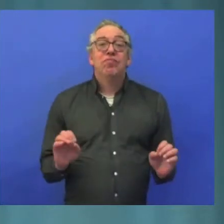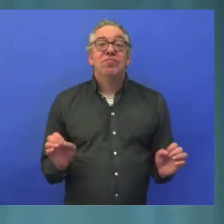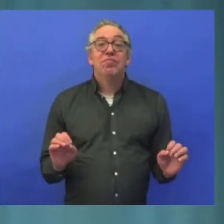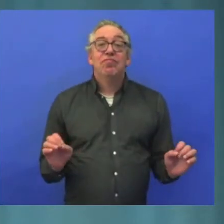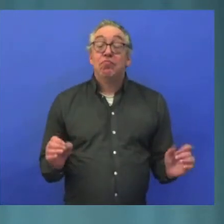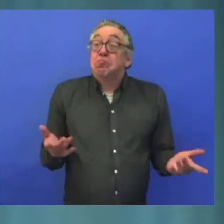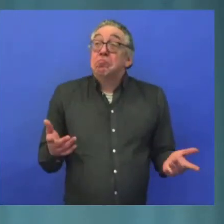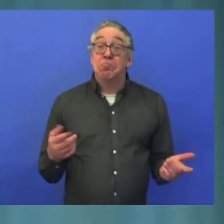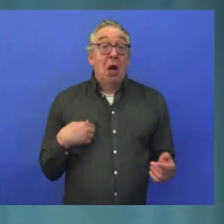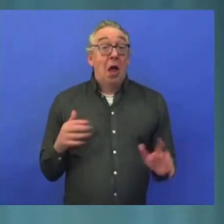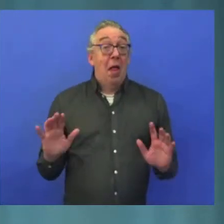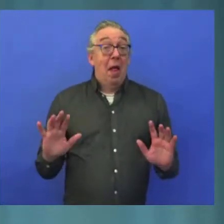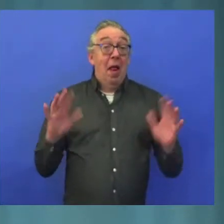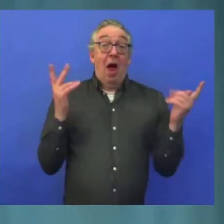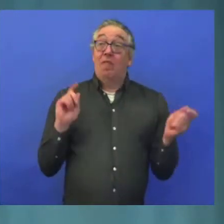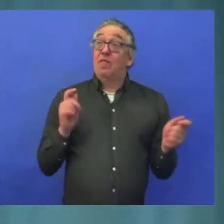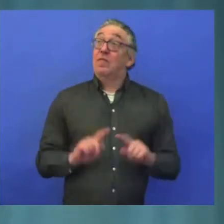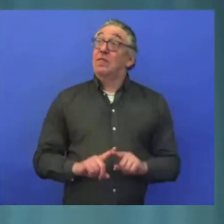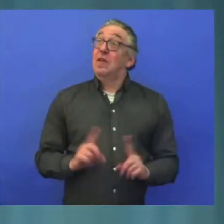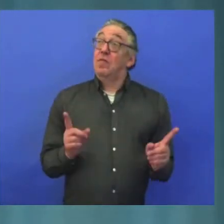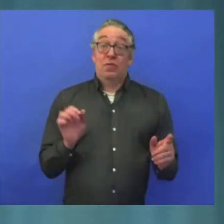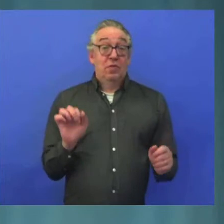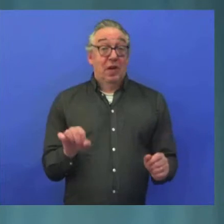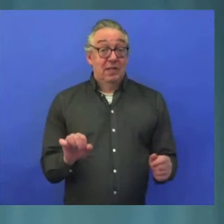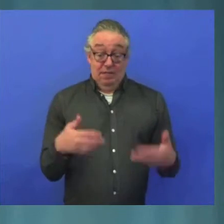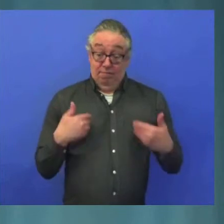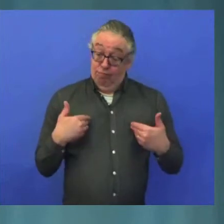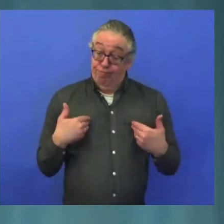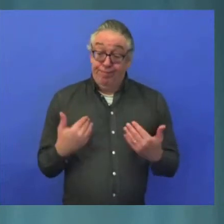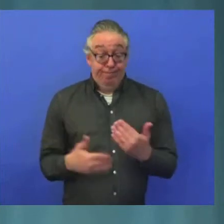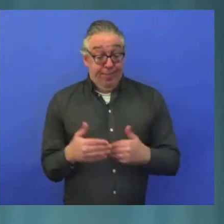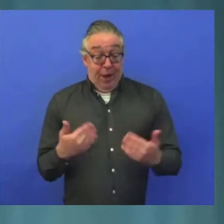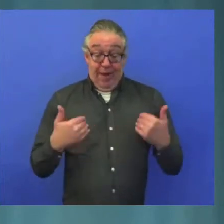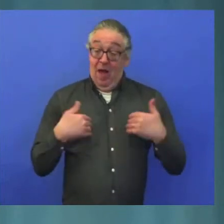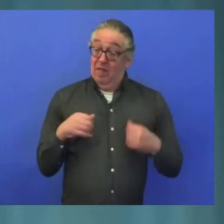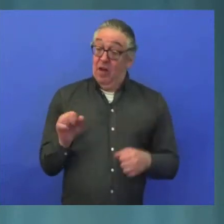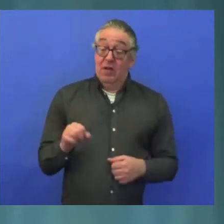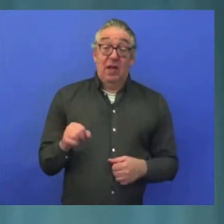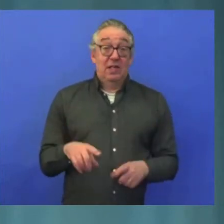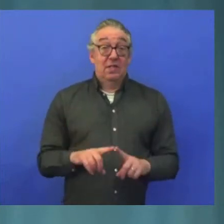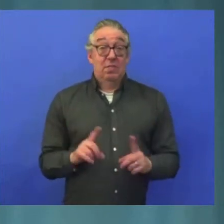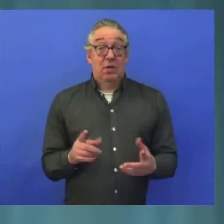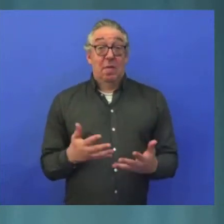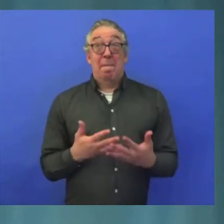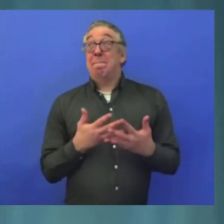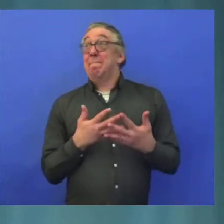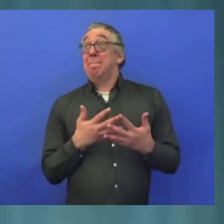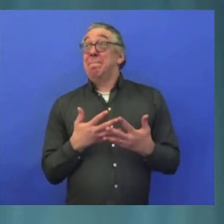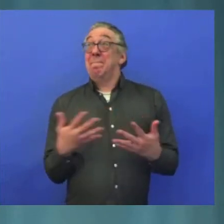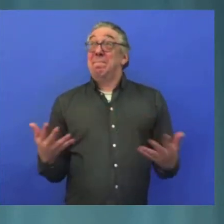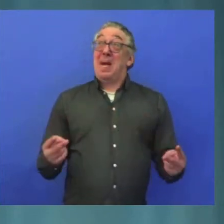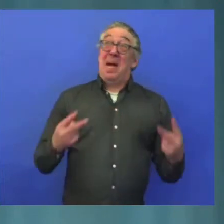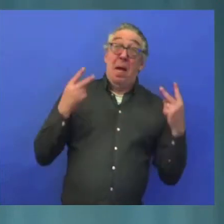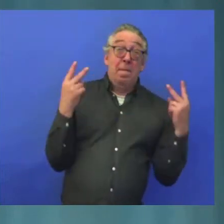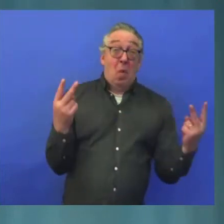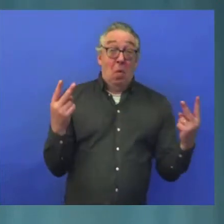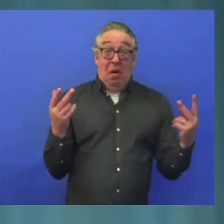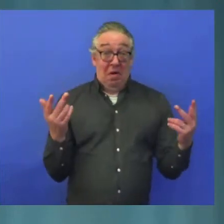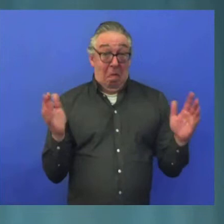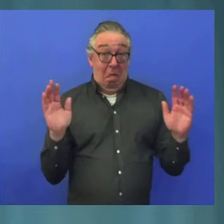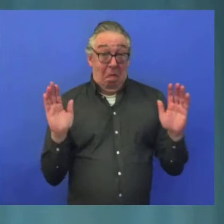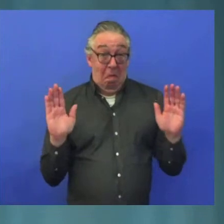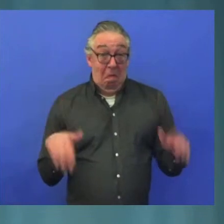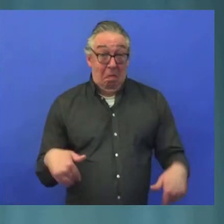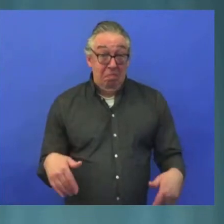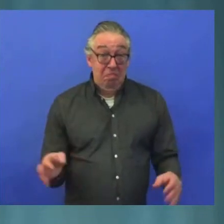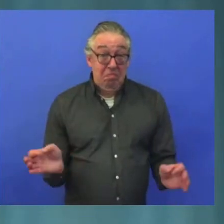life. It's there, but it's not the biggest part or the most important part. So